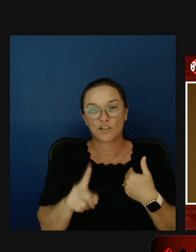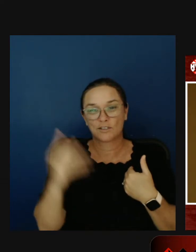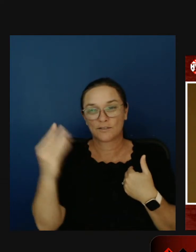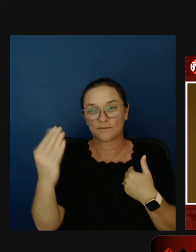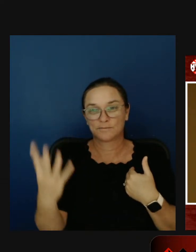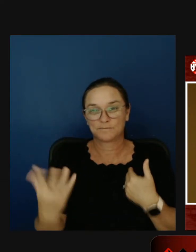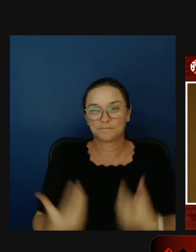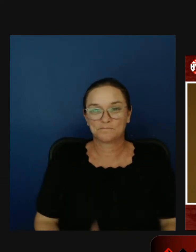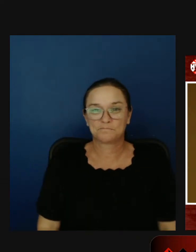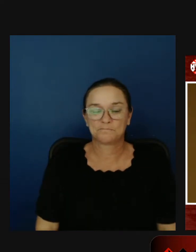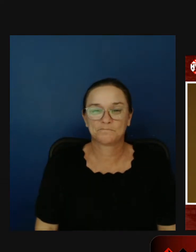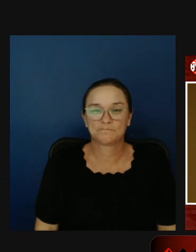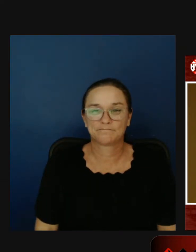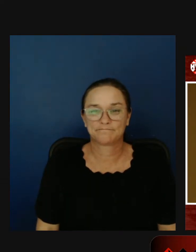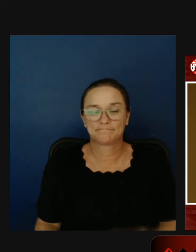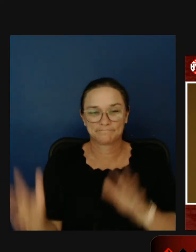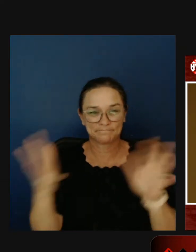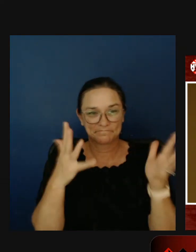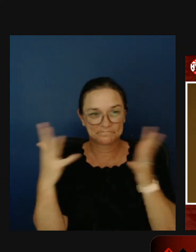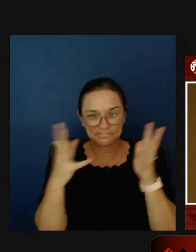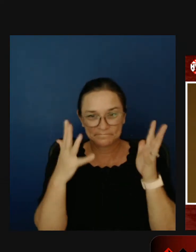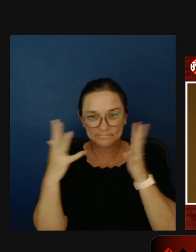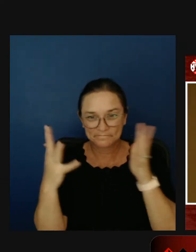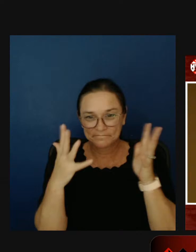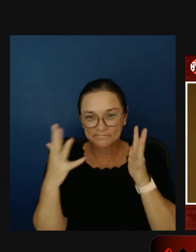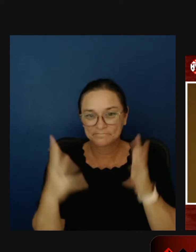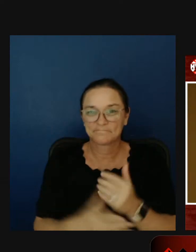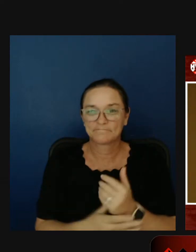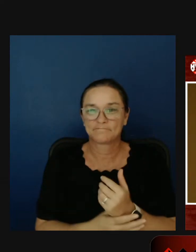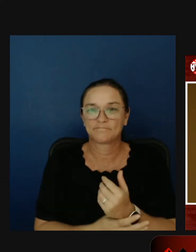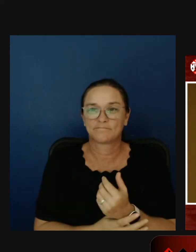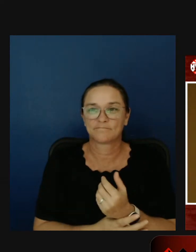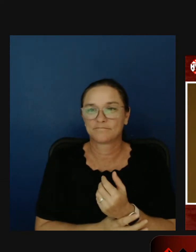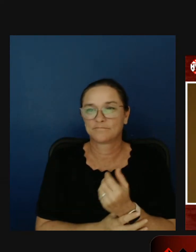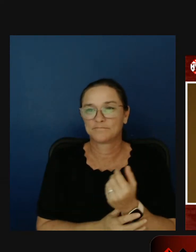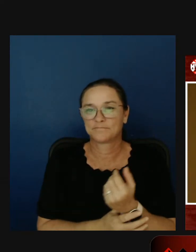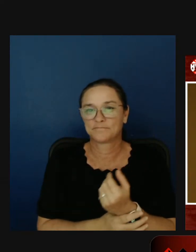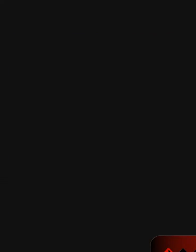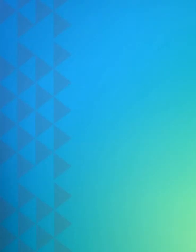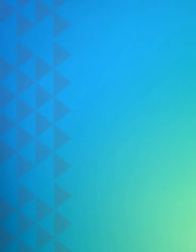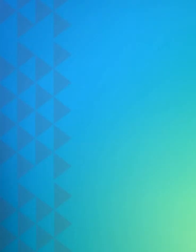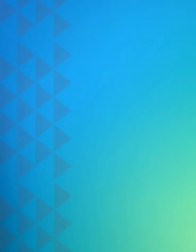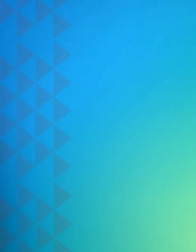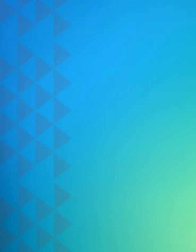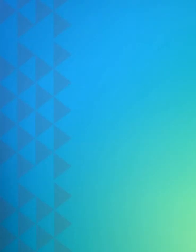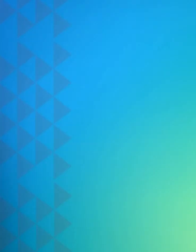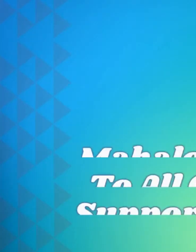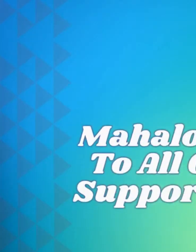I'm a little